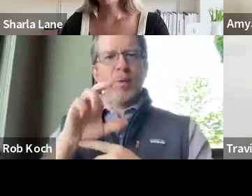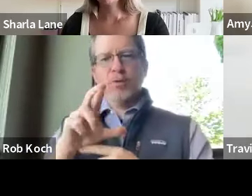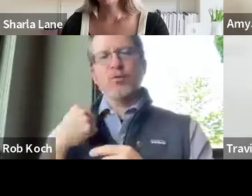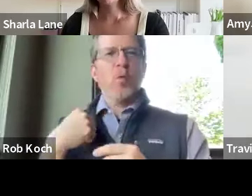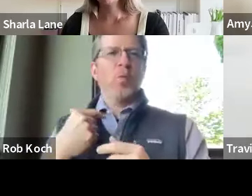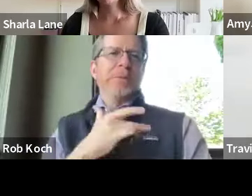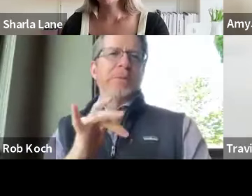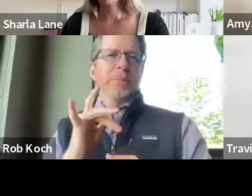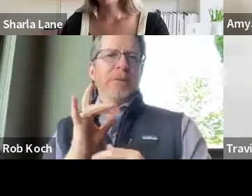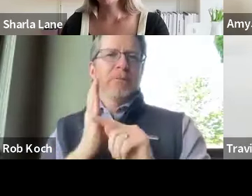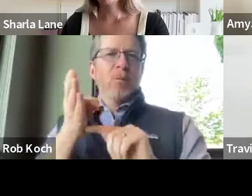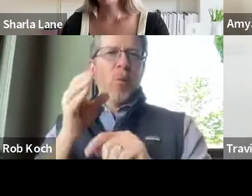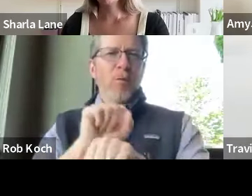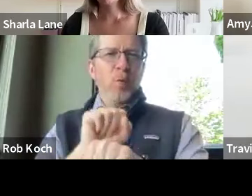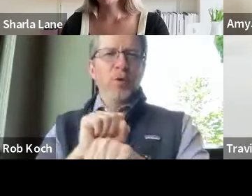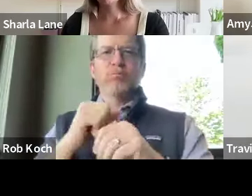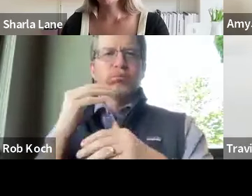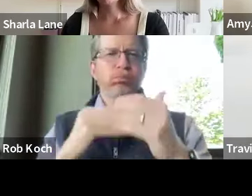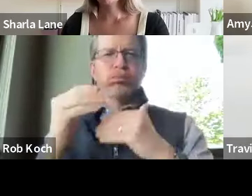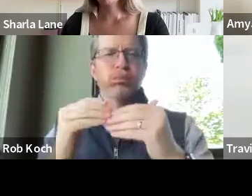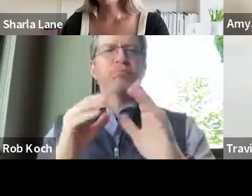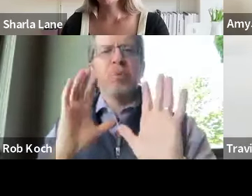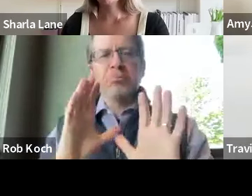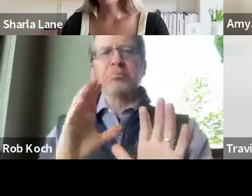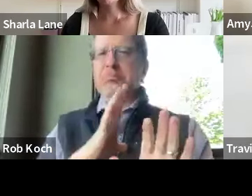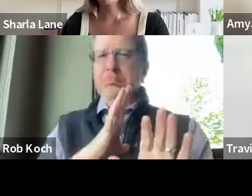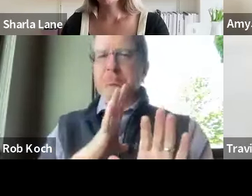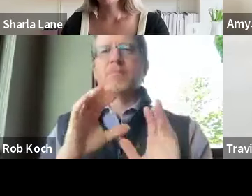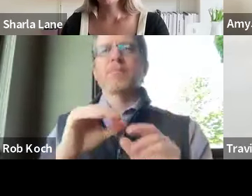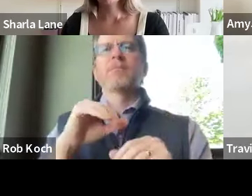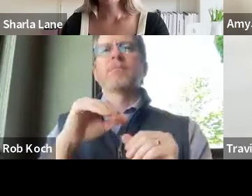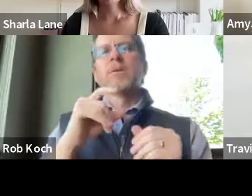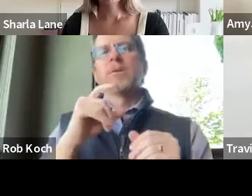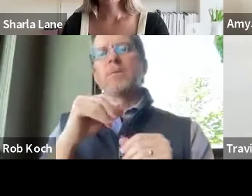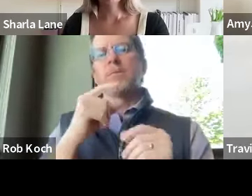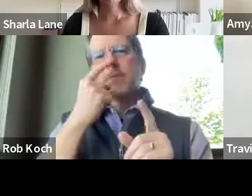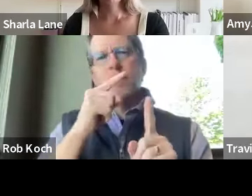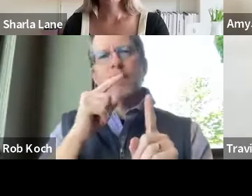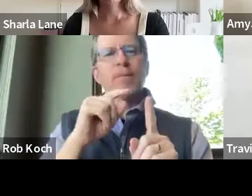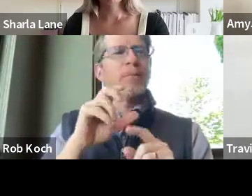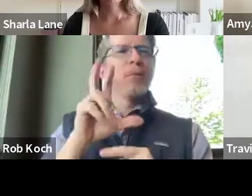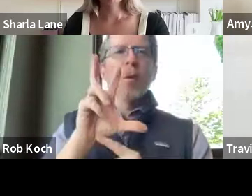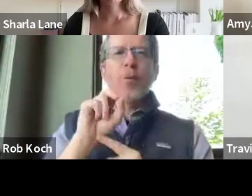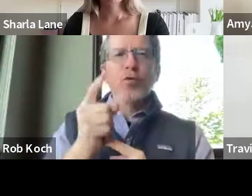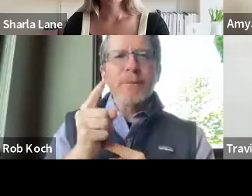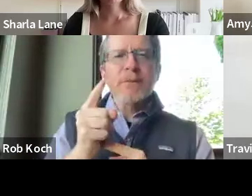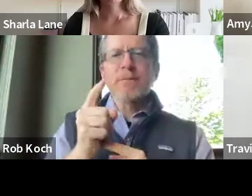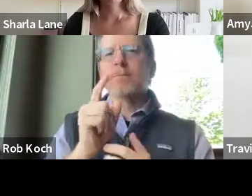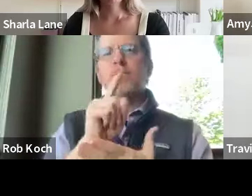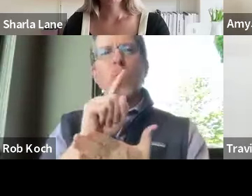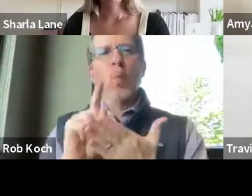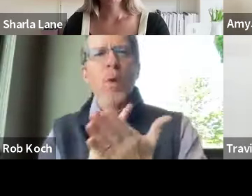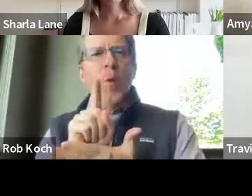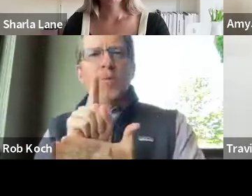do good by our employers. So we try to keep up with our hearing counterparts. That is fine. That is